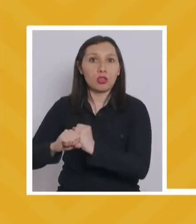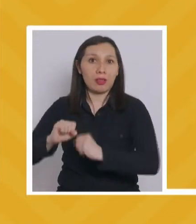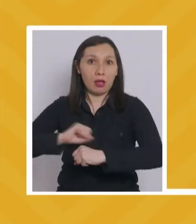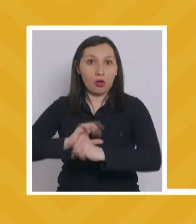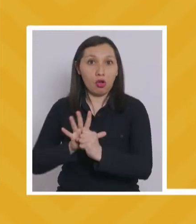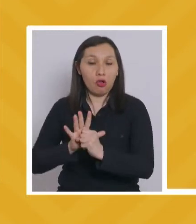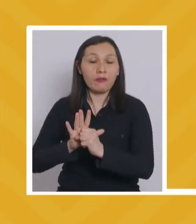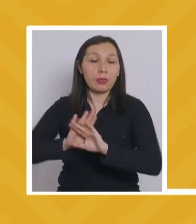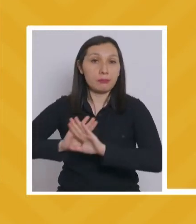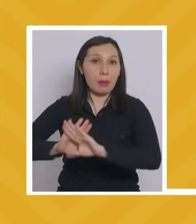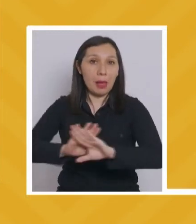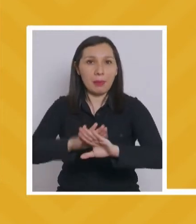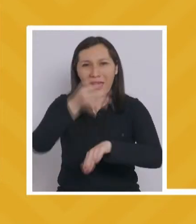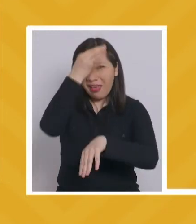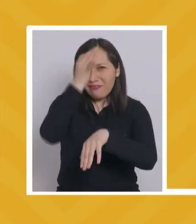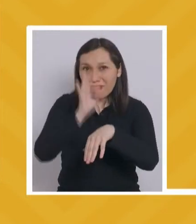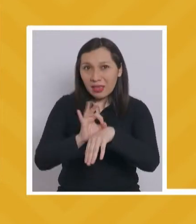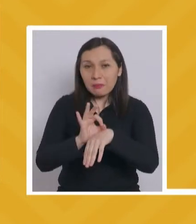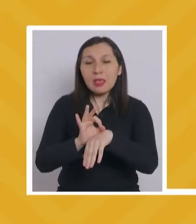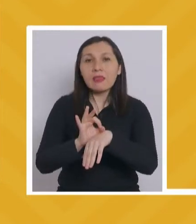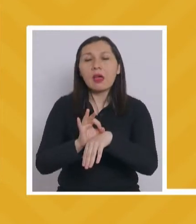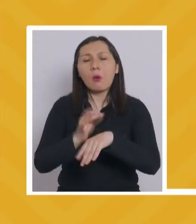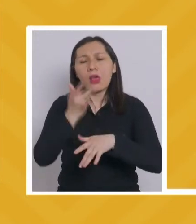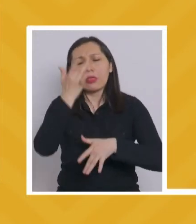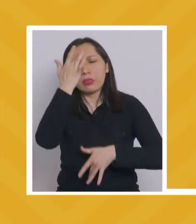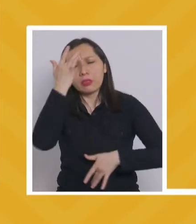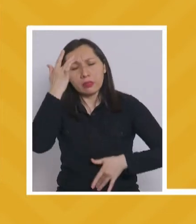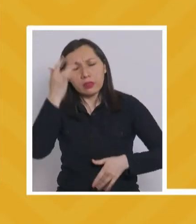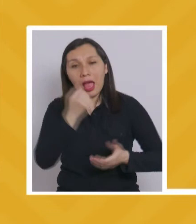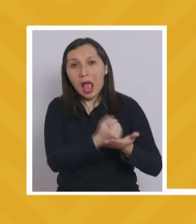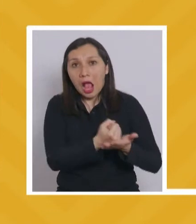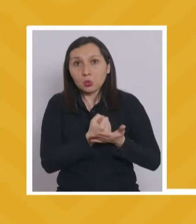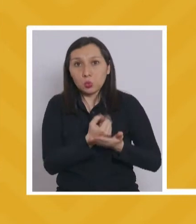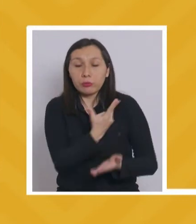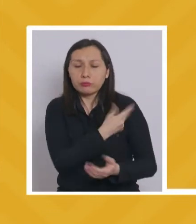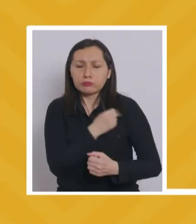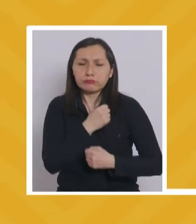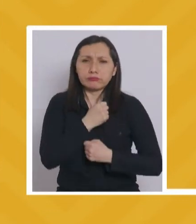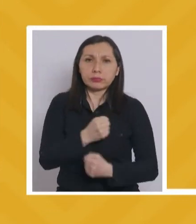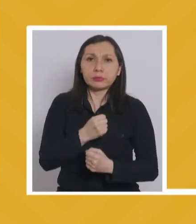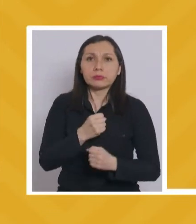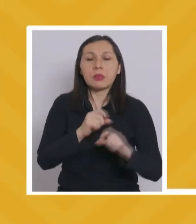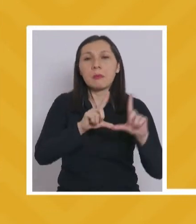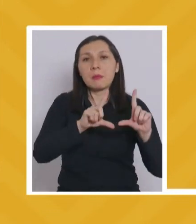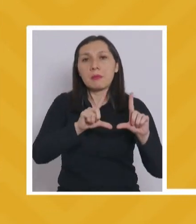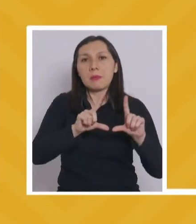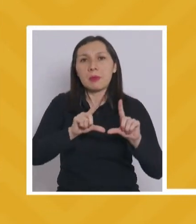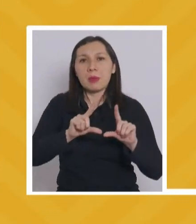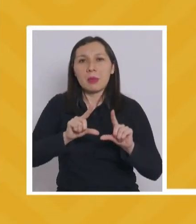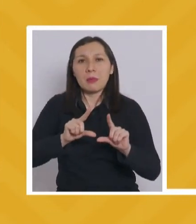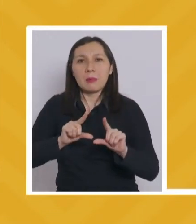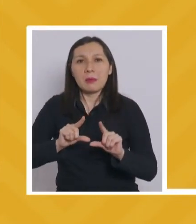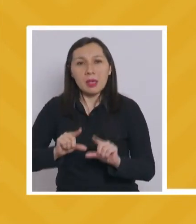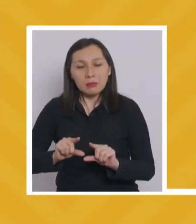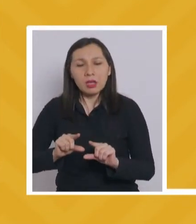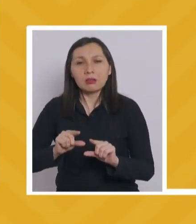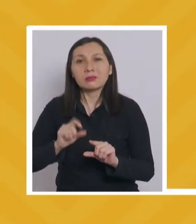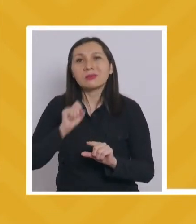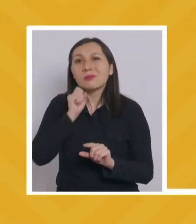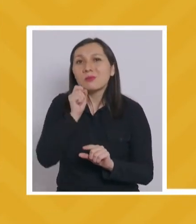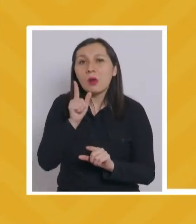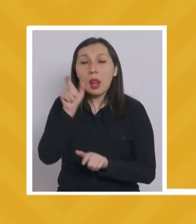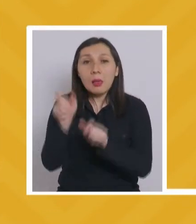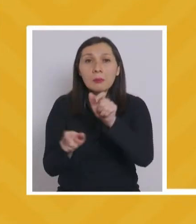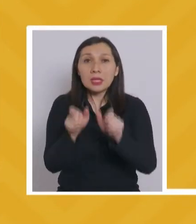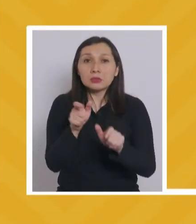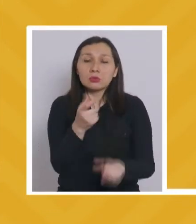inactivated vaccines to prevent COVID, that is the disease with symptoms, decreased notably, and